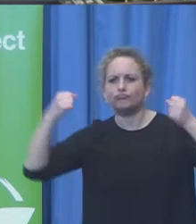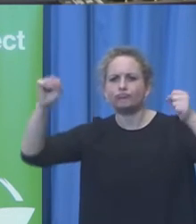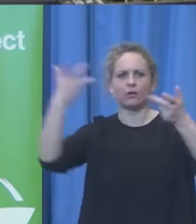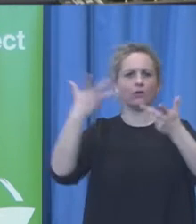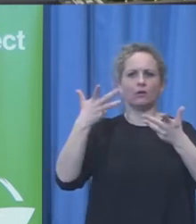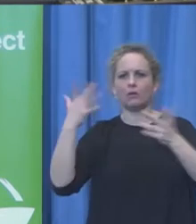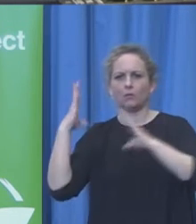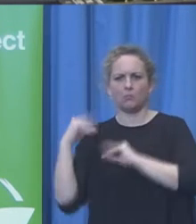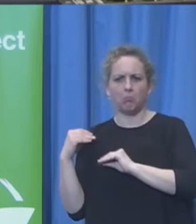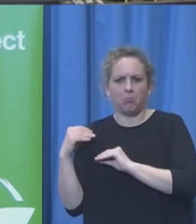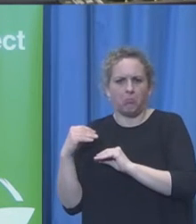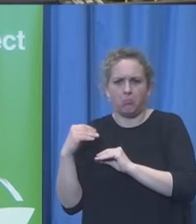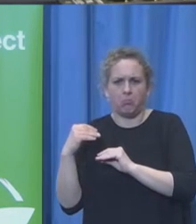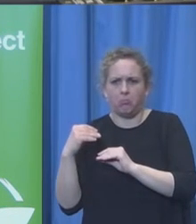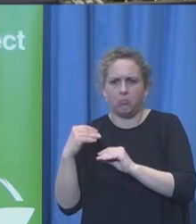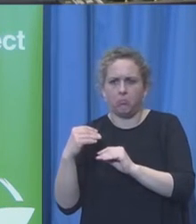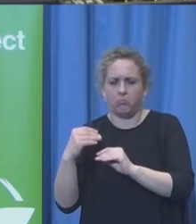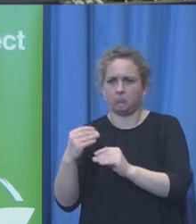we need